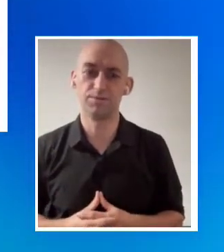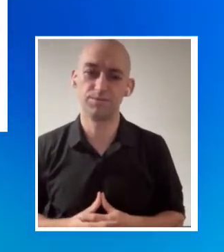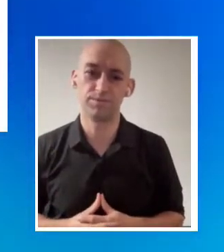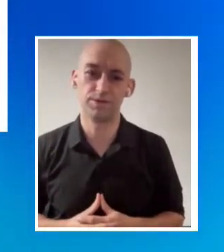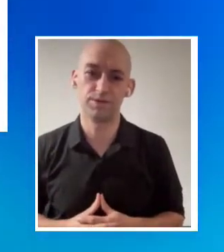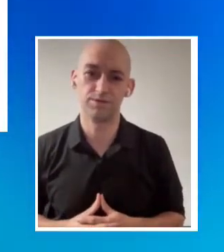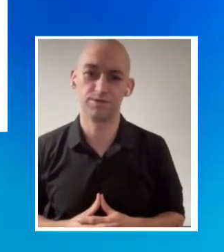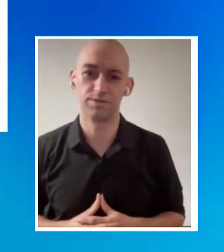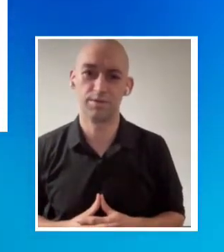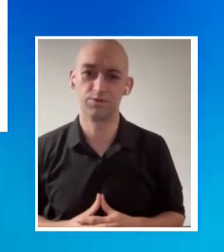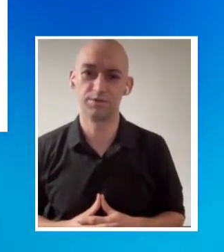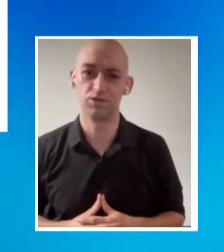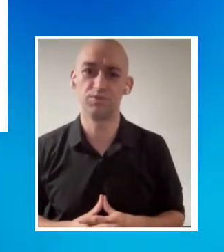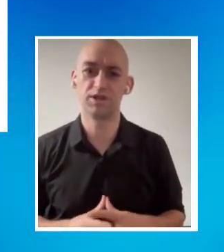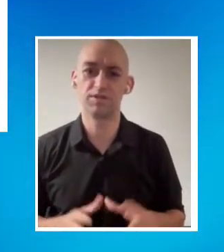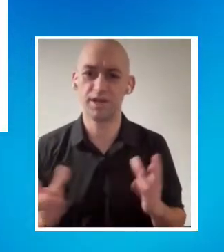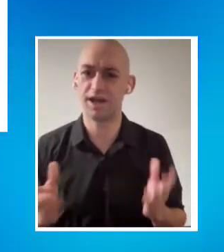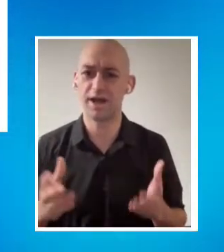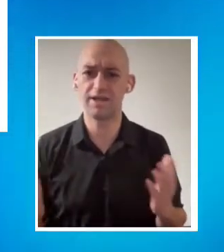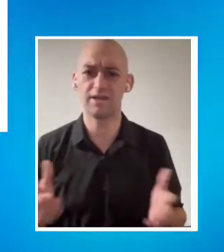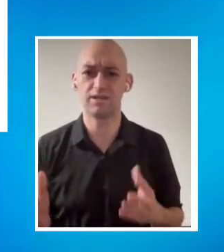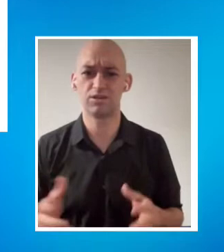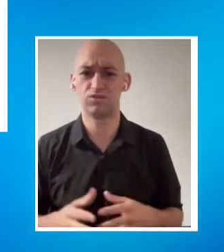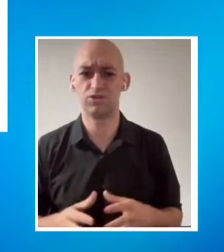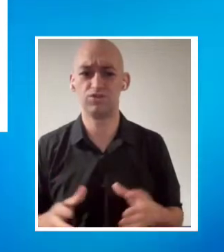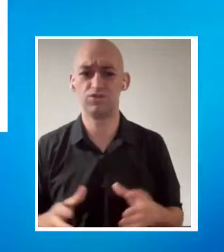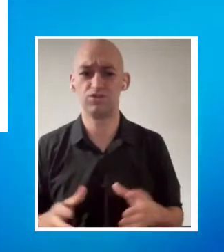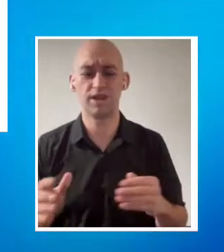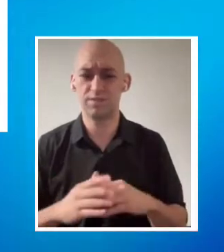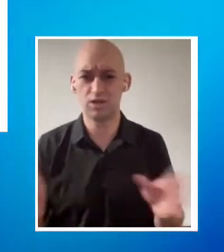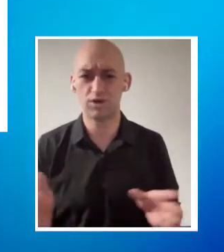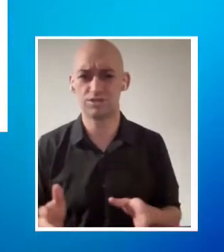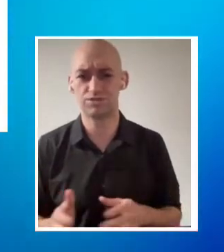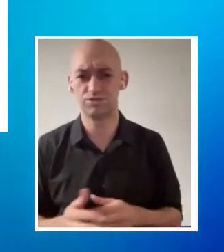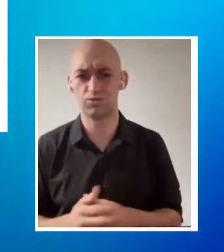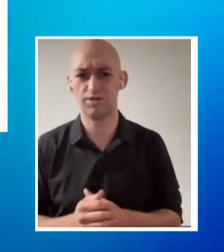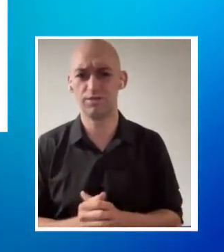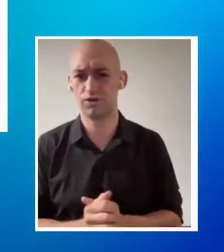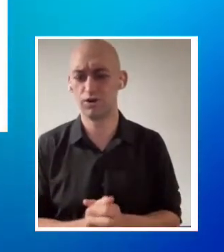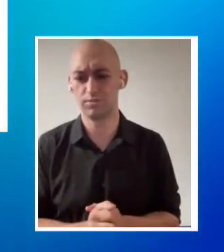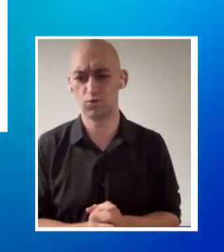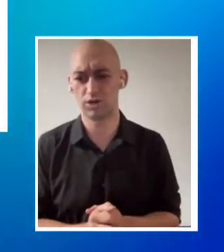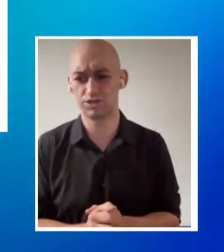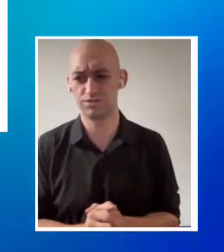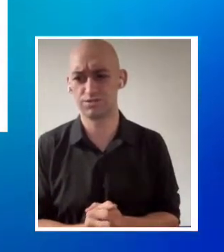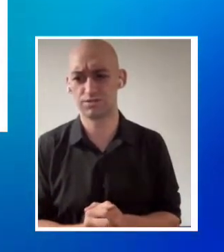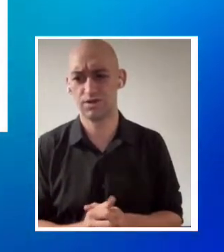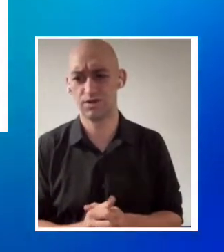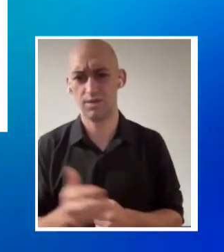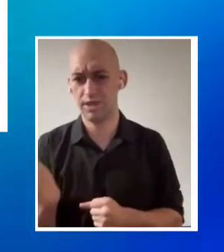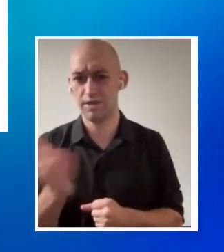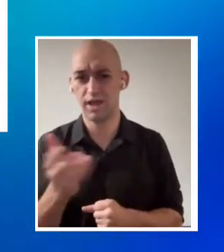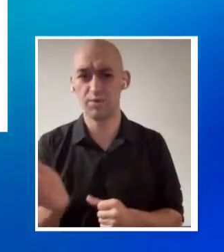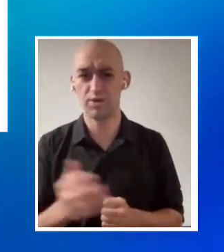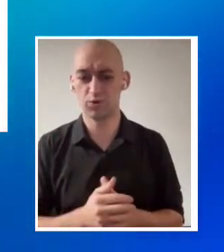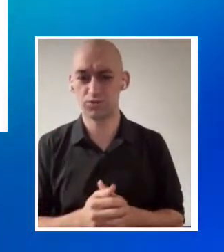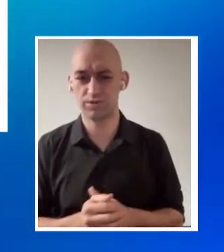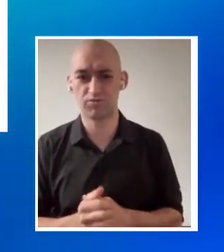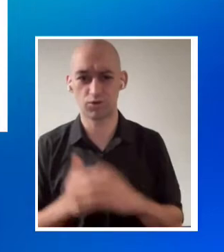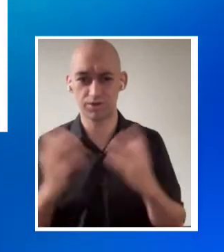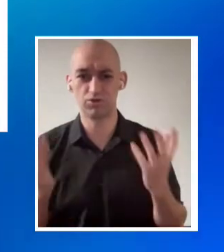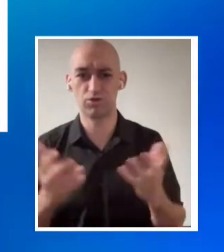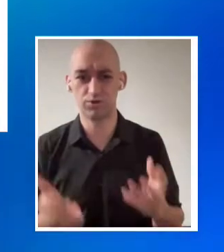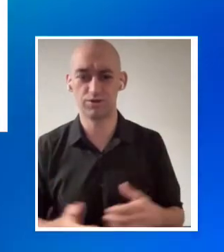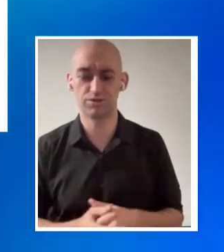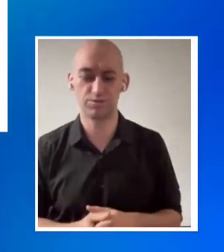don't know. It's not much we can do. Other than that, I can't think of too much. Ask me any questions you want. There are no dumb questions. Me and Naomi are both